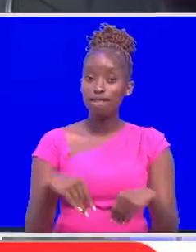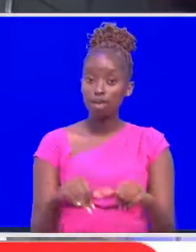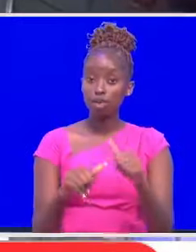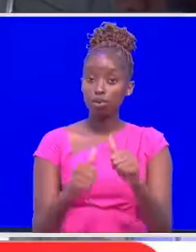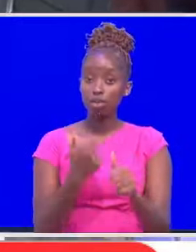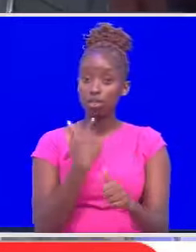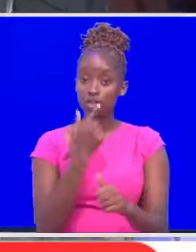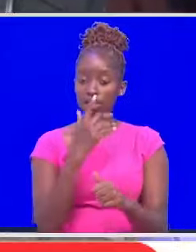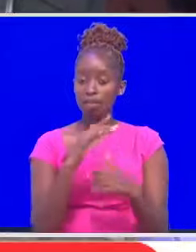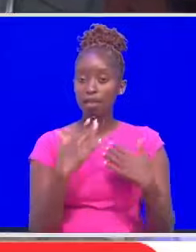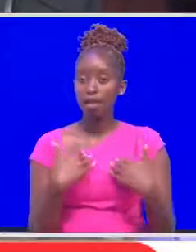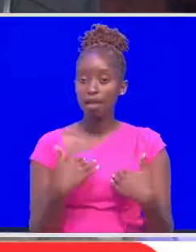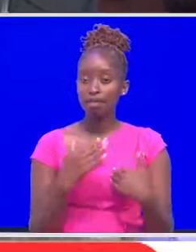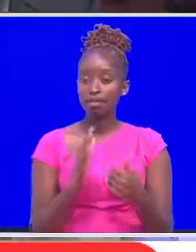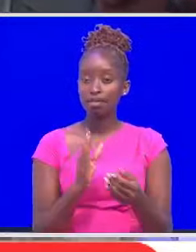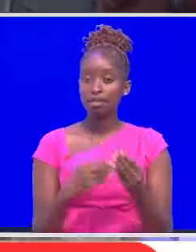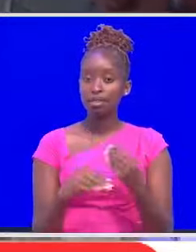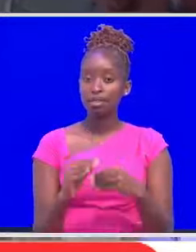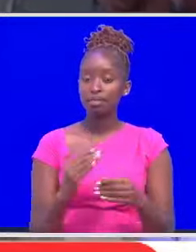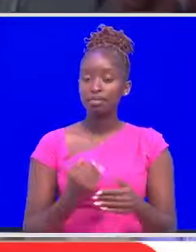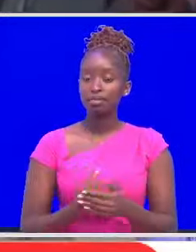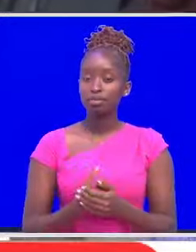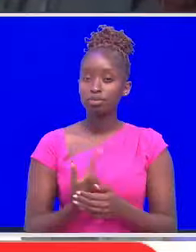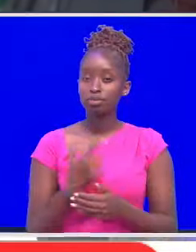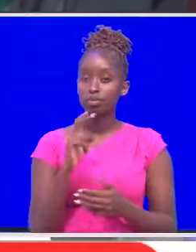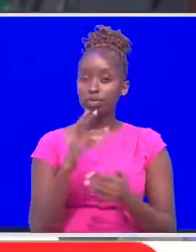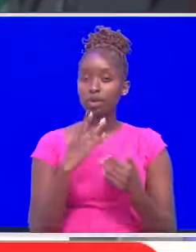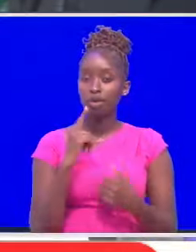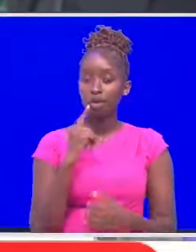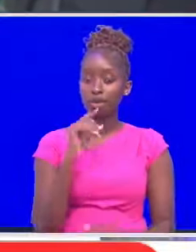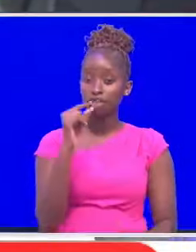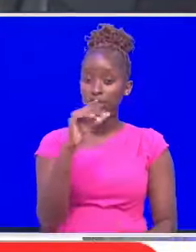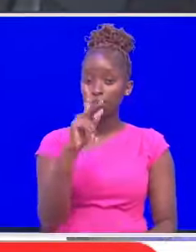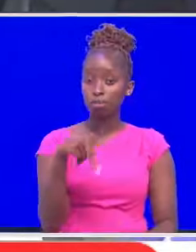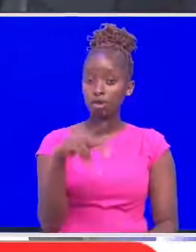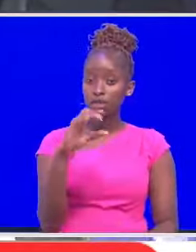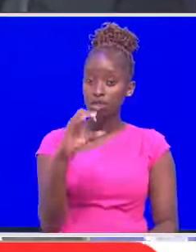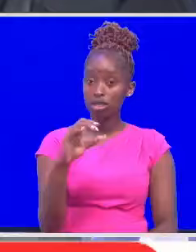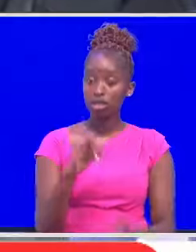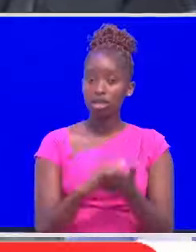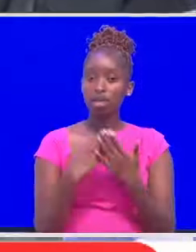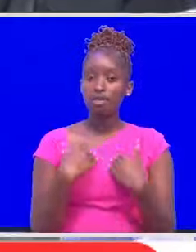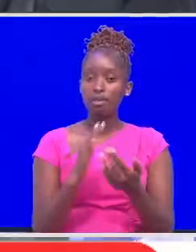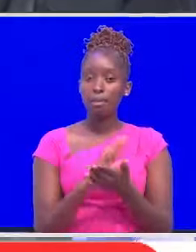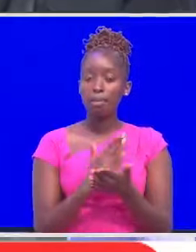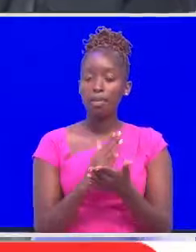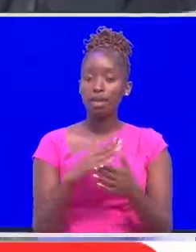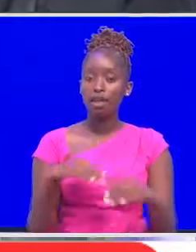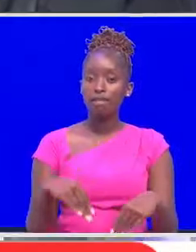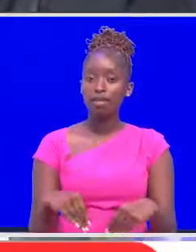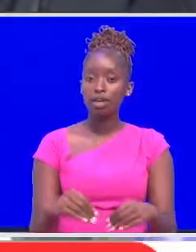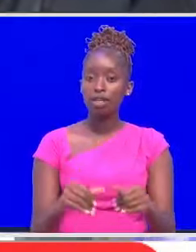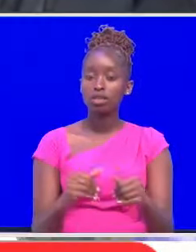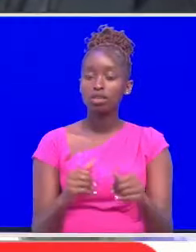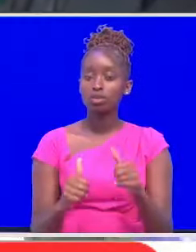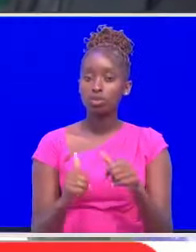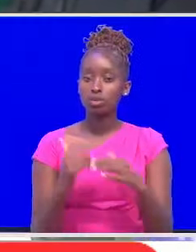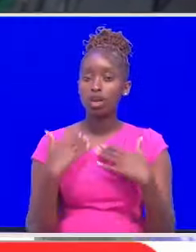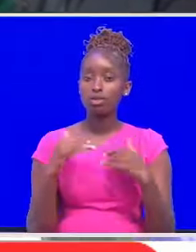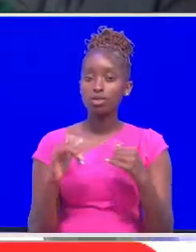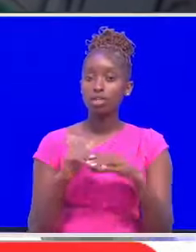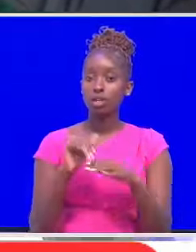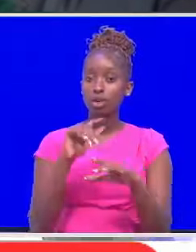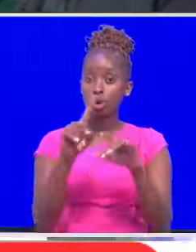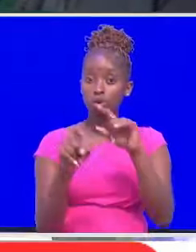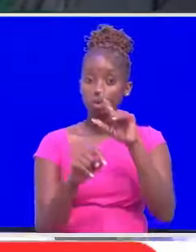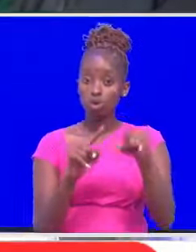noted 107 bags of the GPC, and the GPC is part of the fertilizer under question. So